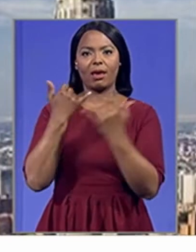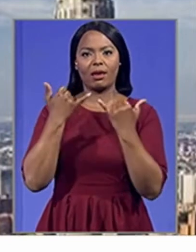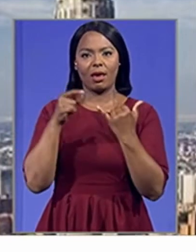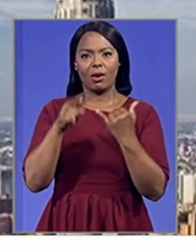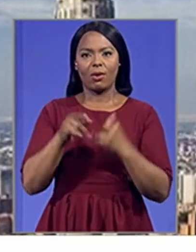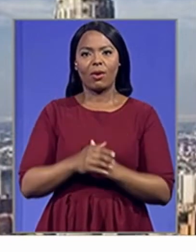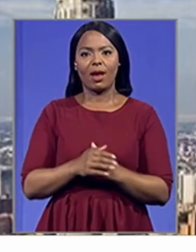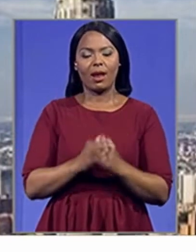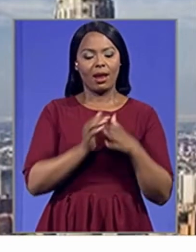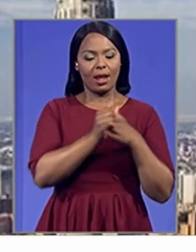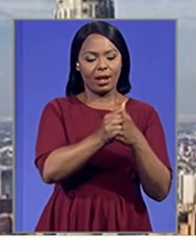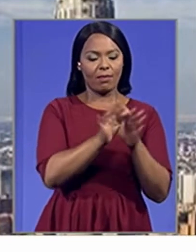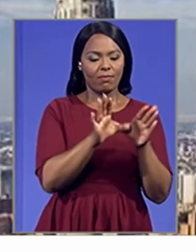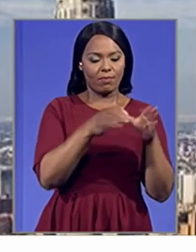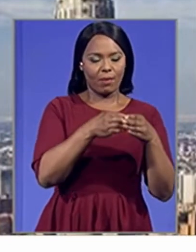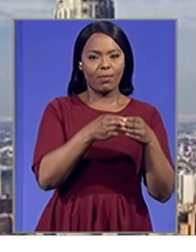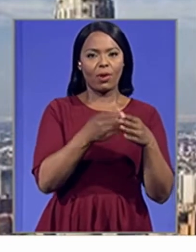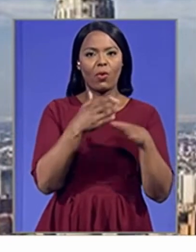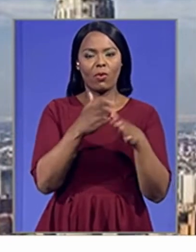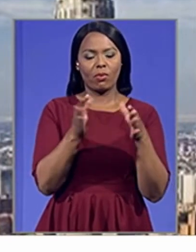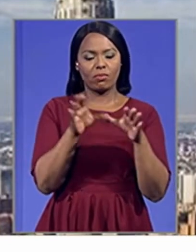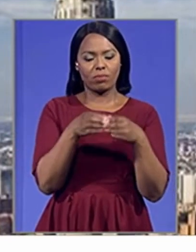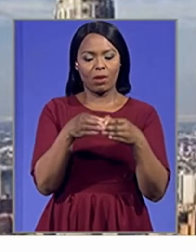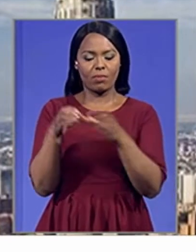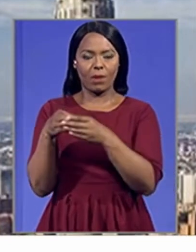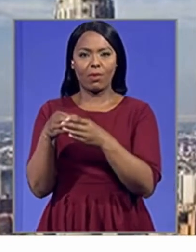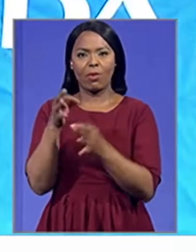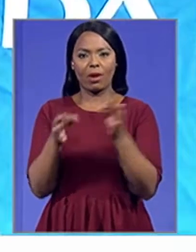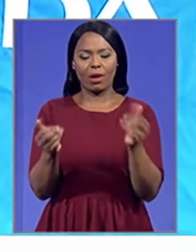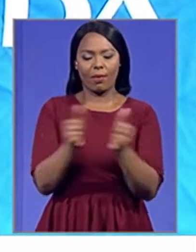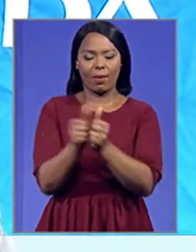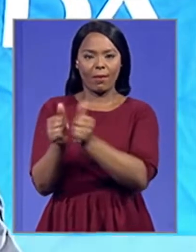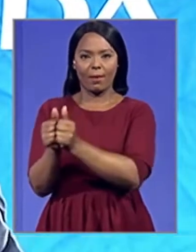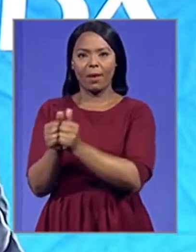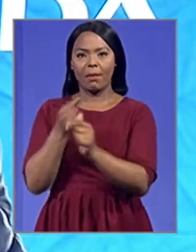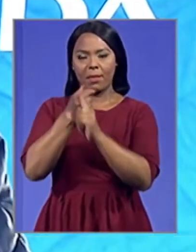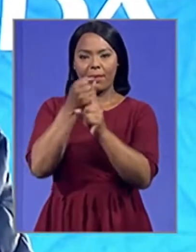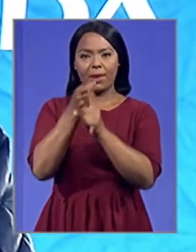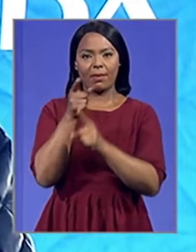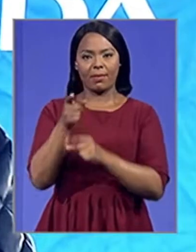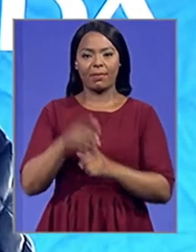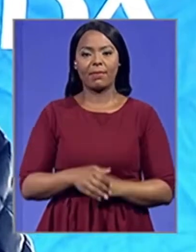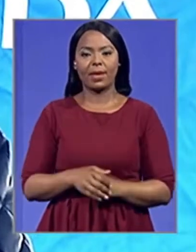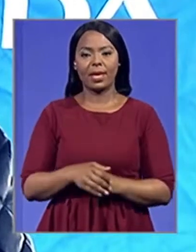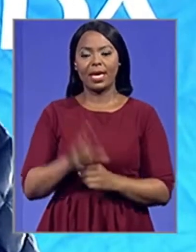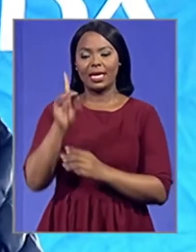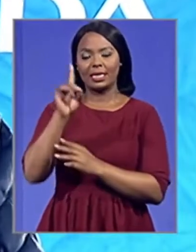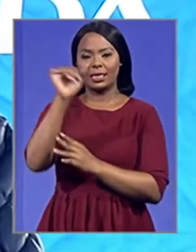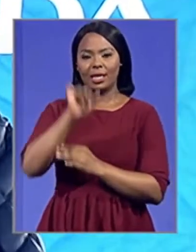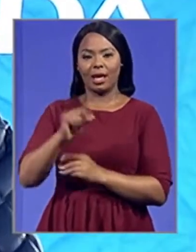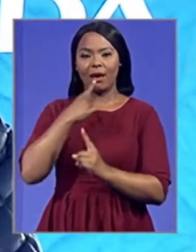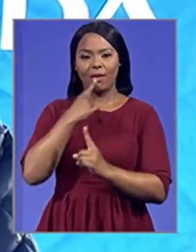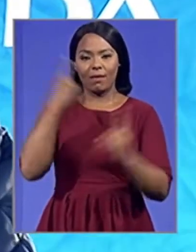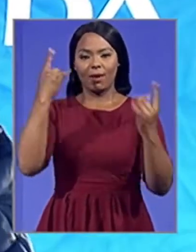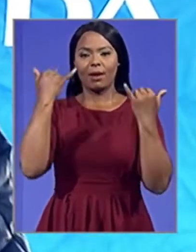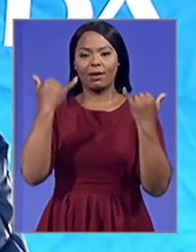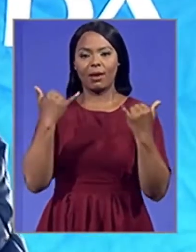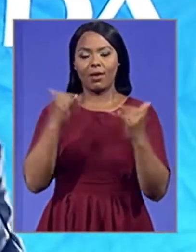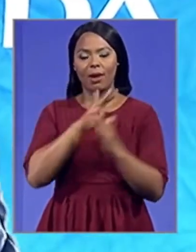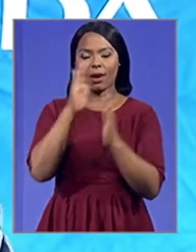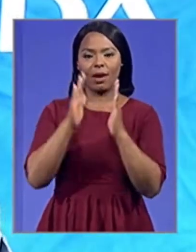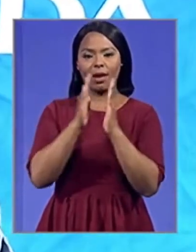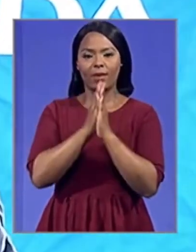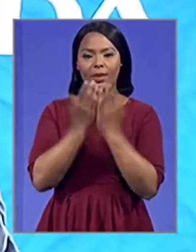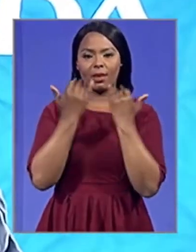our leadership from the various political parties that remain in our coalition. Lekgotla le boetse la phatlalatsa hore diqeto tsohle tsa tshebetso